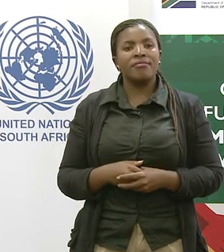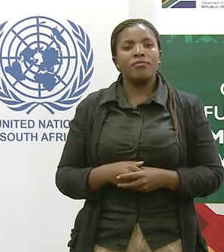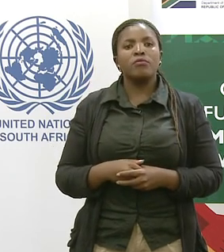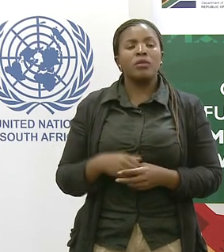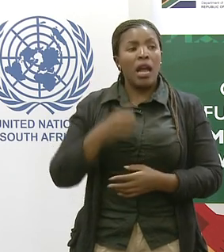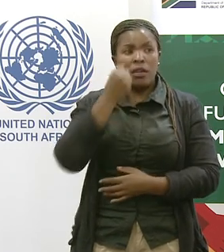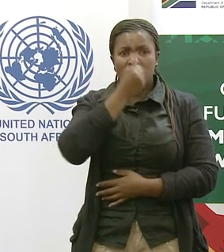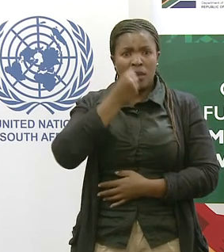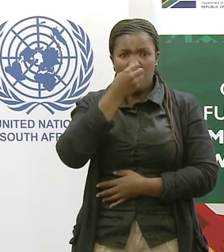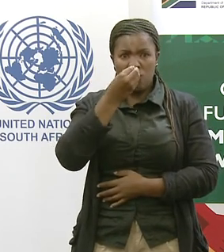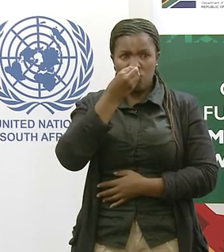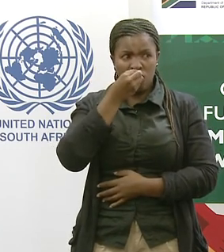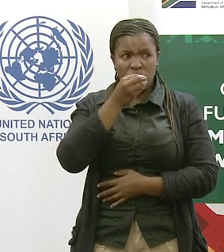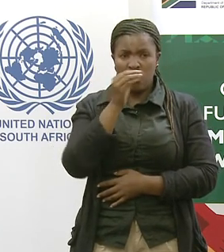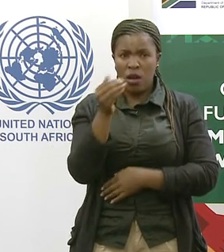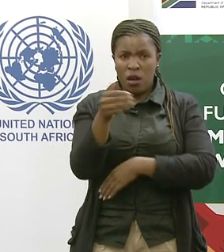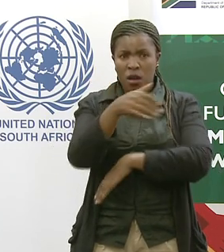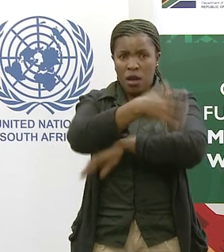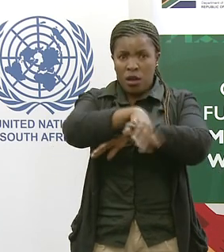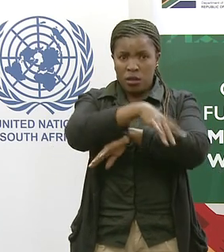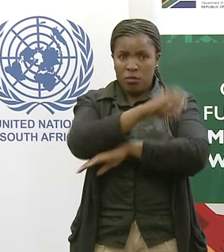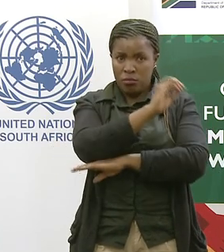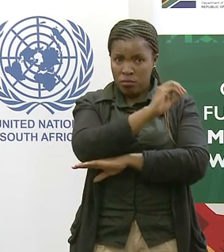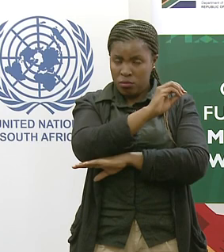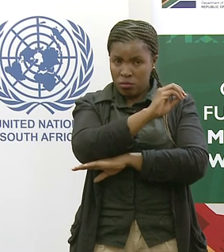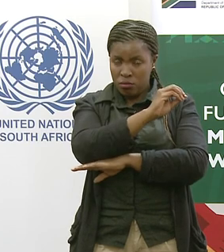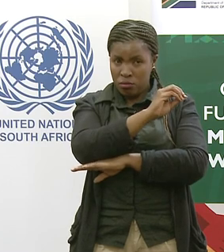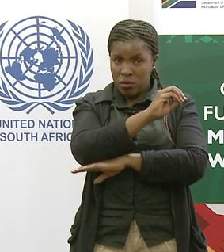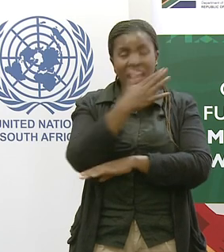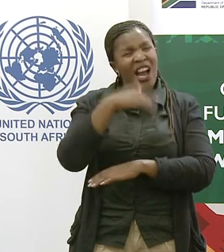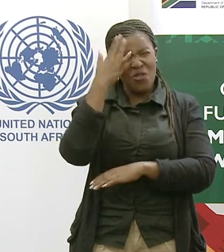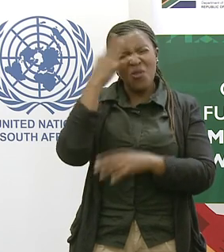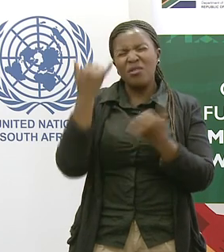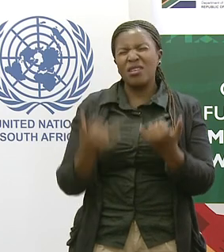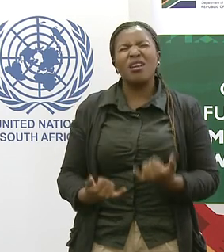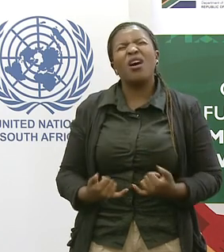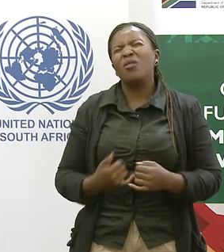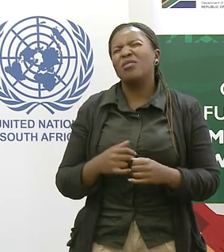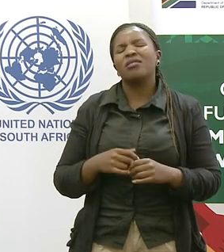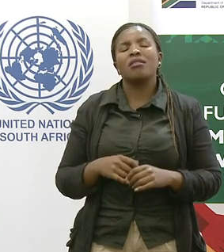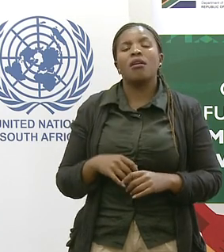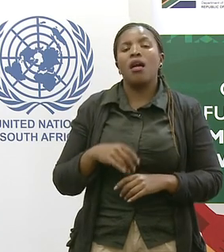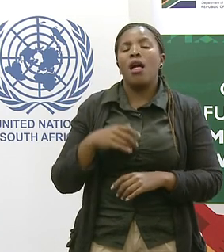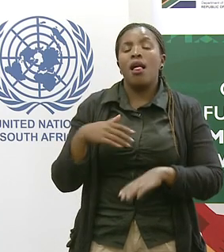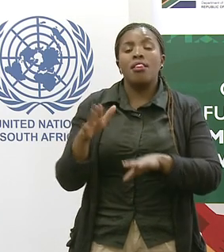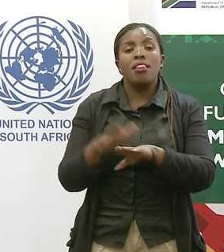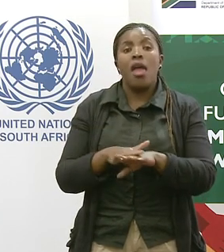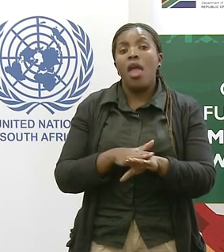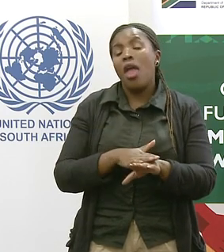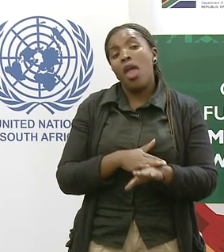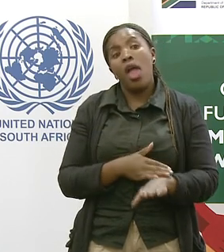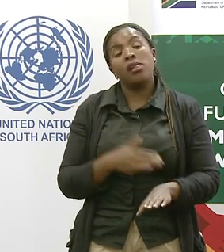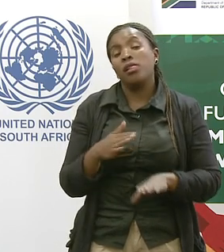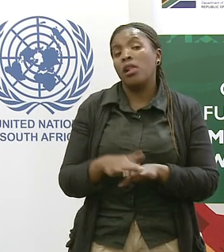supper outside. I know it's very late. However, in the language of government, we do not